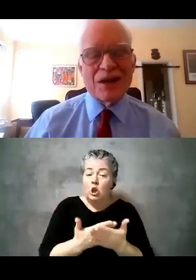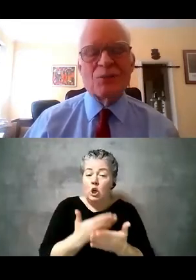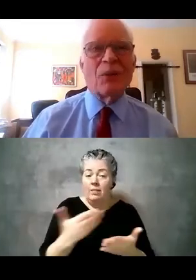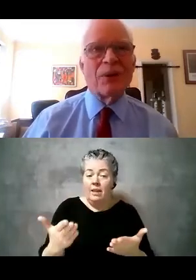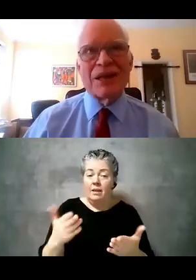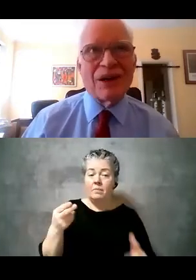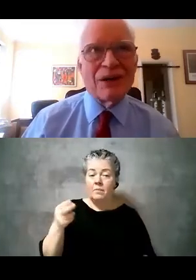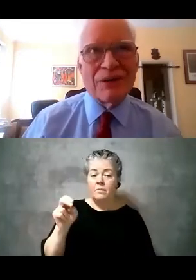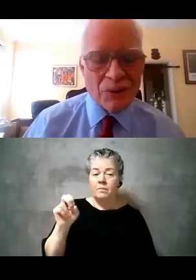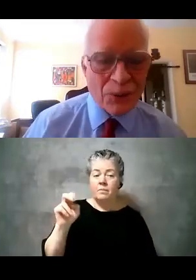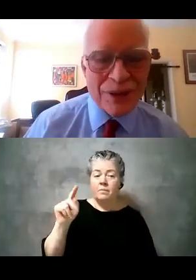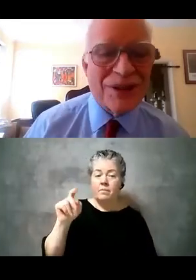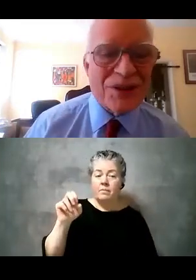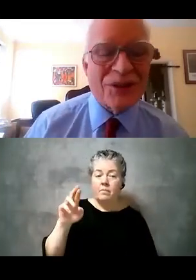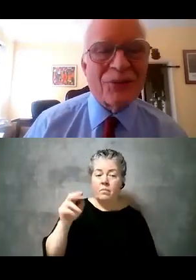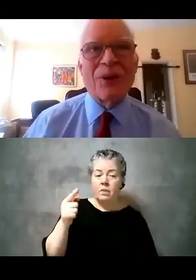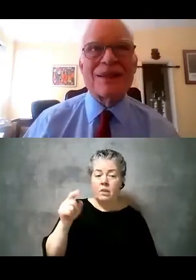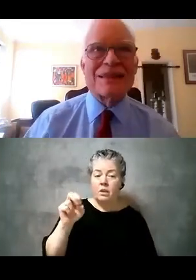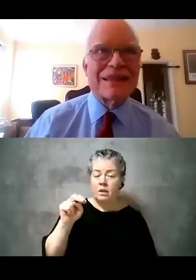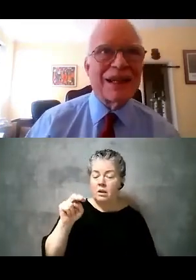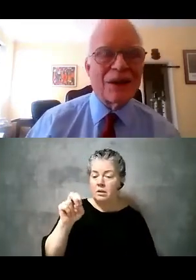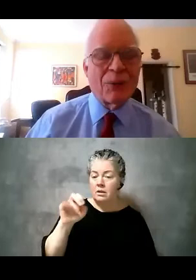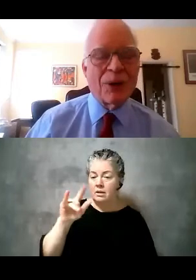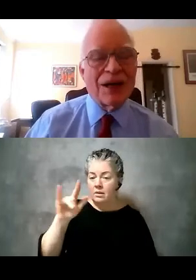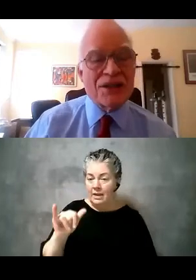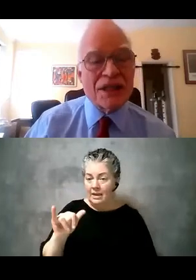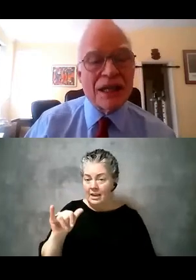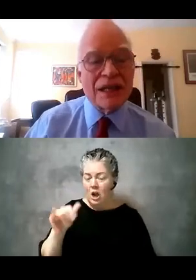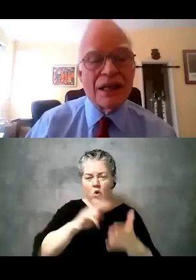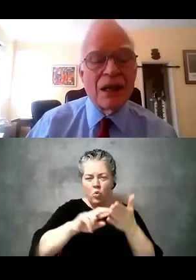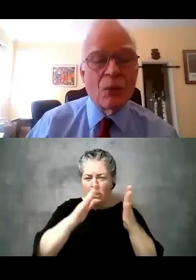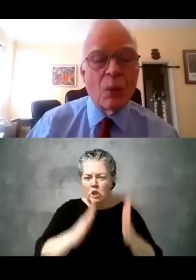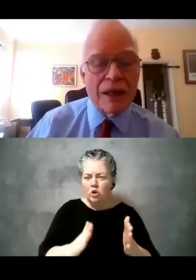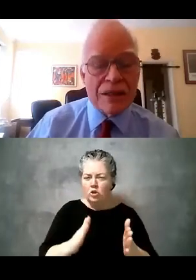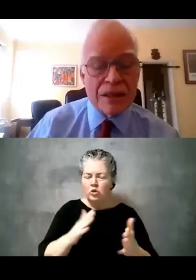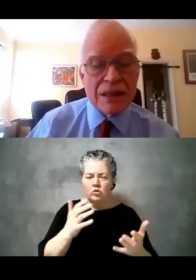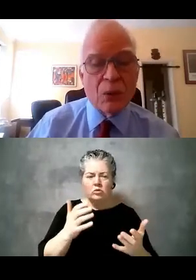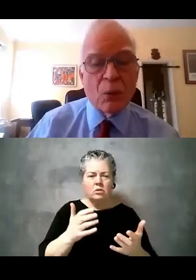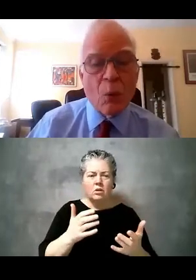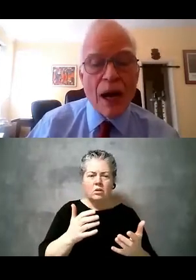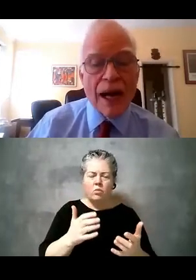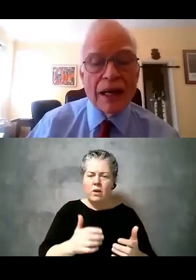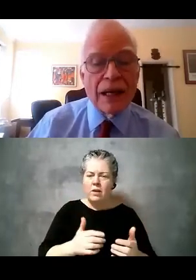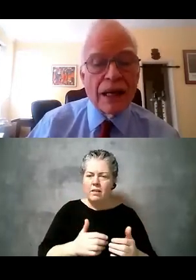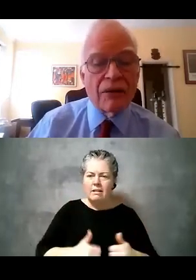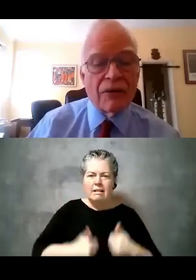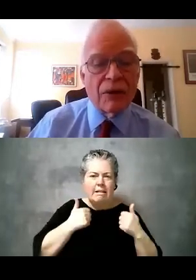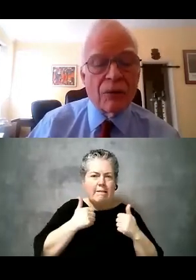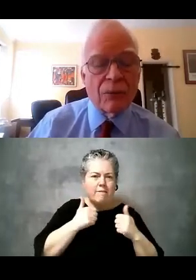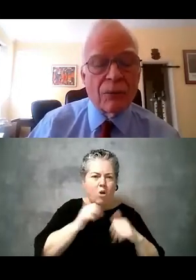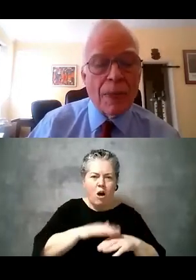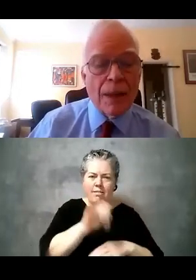Heterogeneity is what we live off if we're researchers. We want to study it. We want to understand it. When does this thing, why, and for whom?